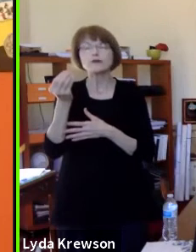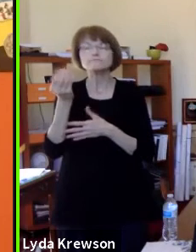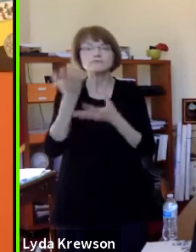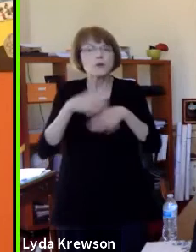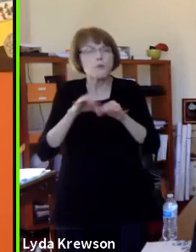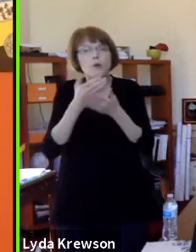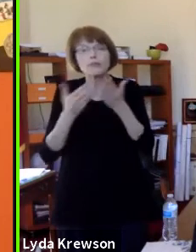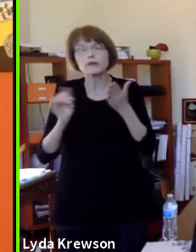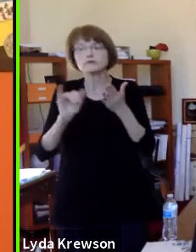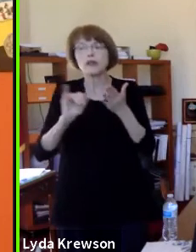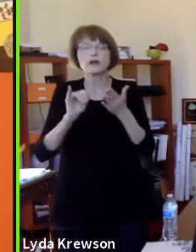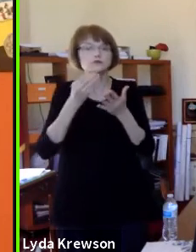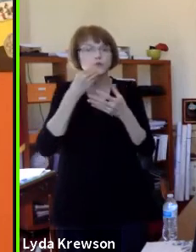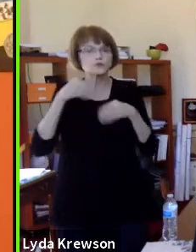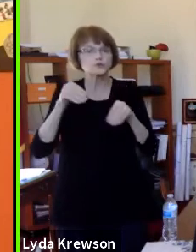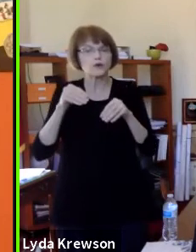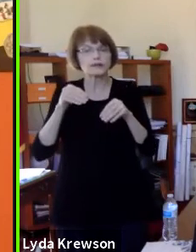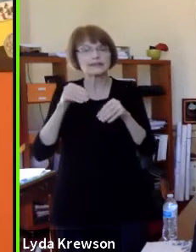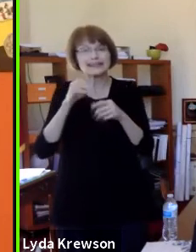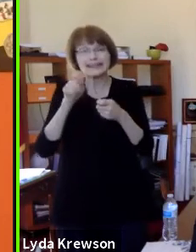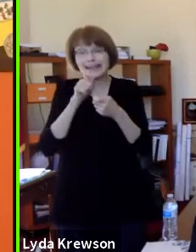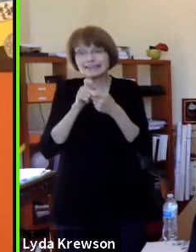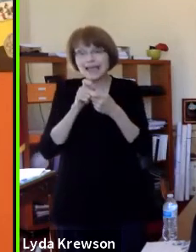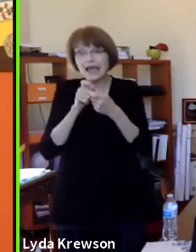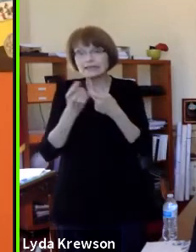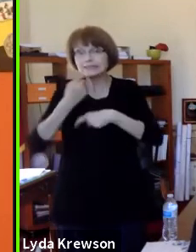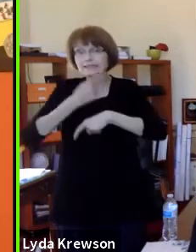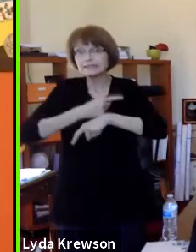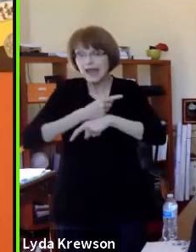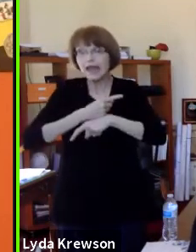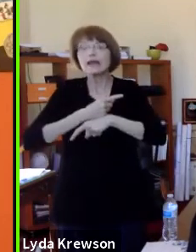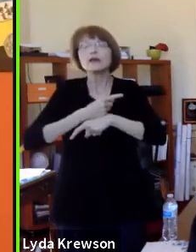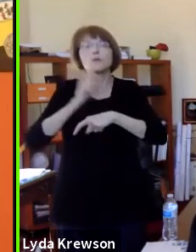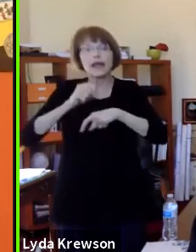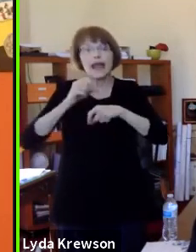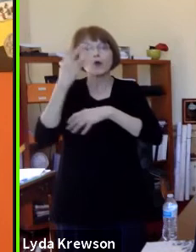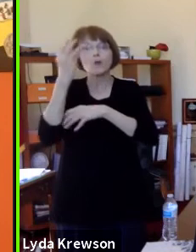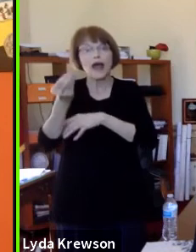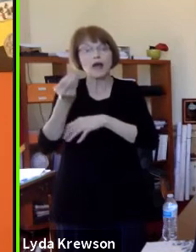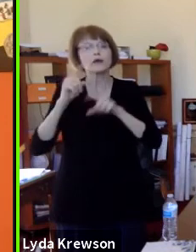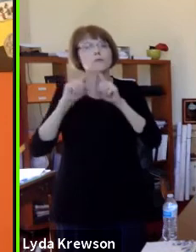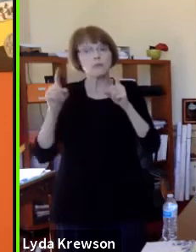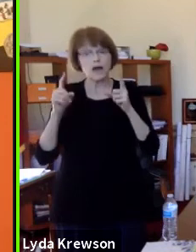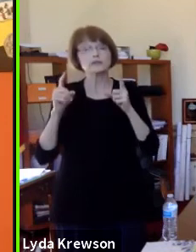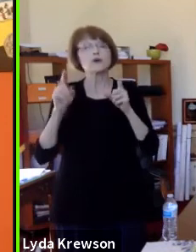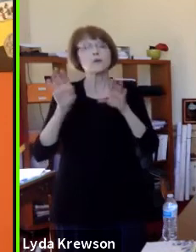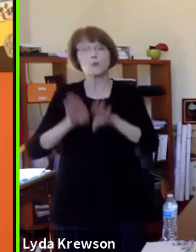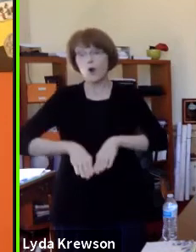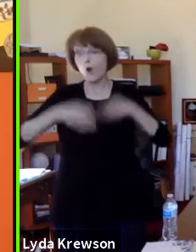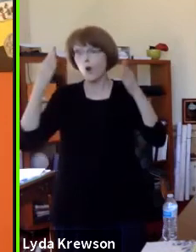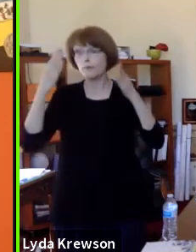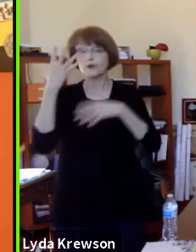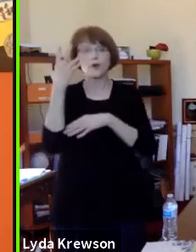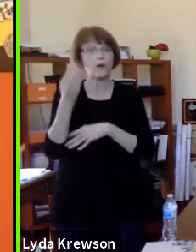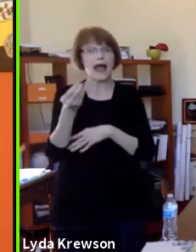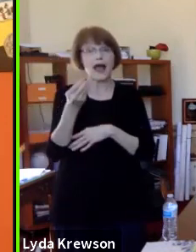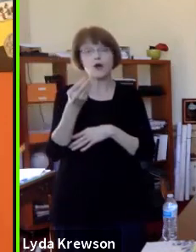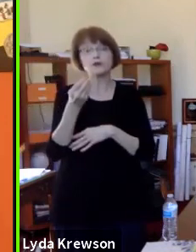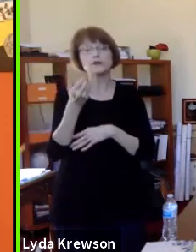to the grocery store. We don't know the exact date, but even after we're able to go out and do a few